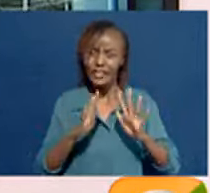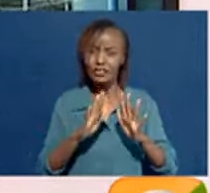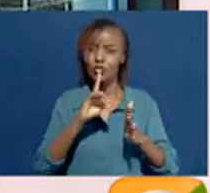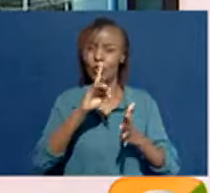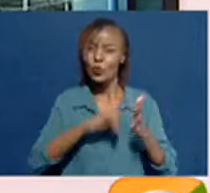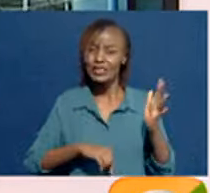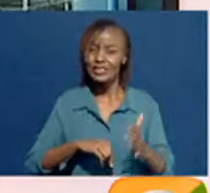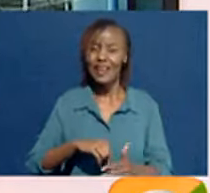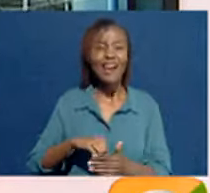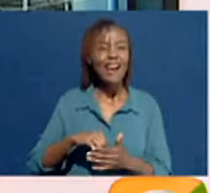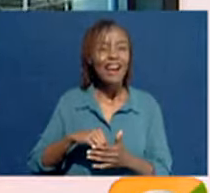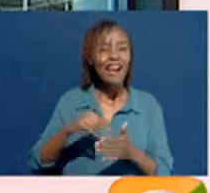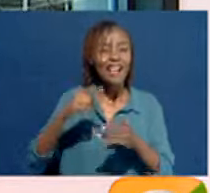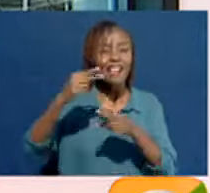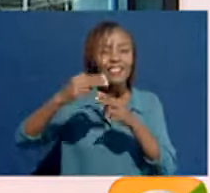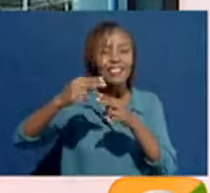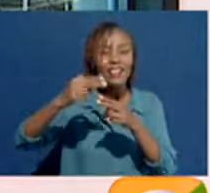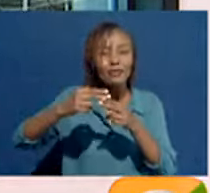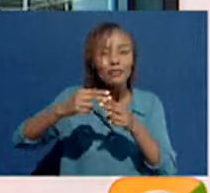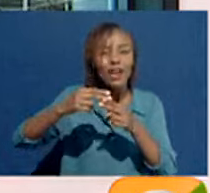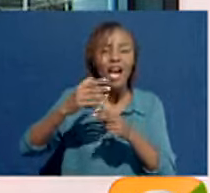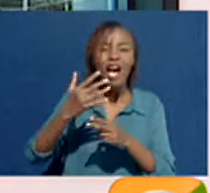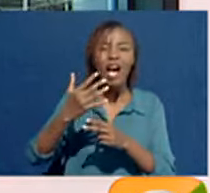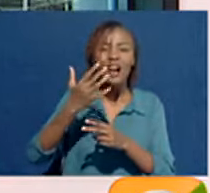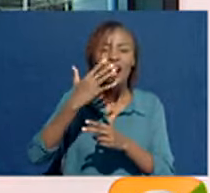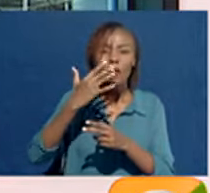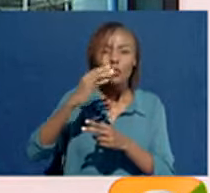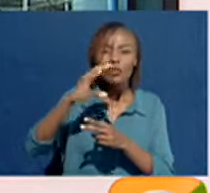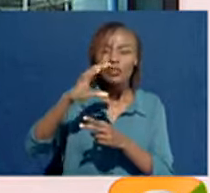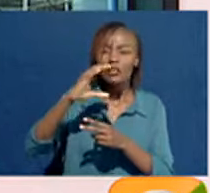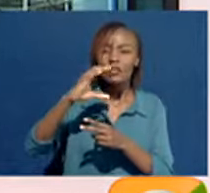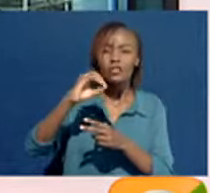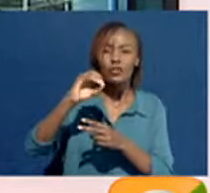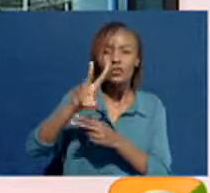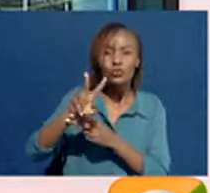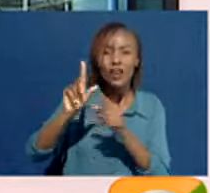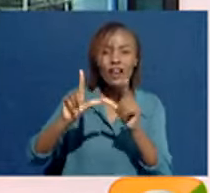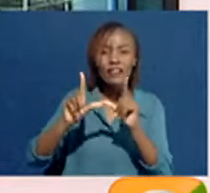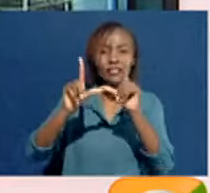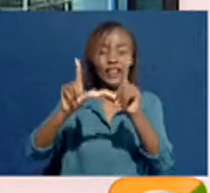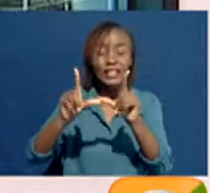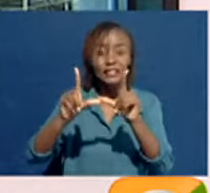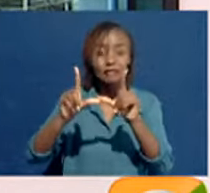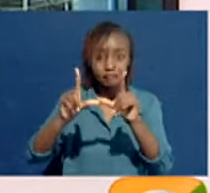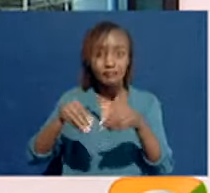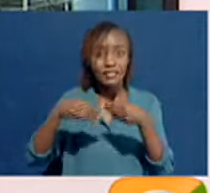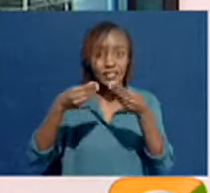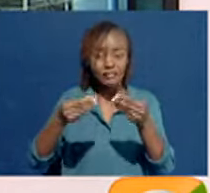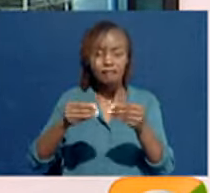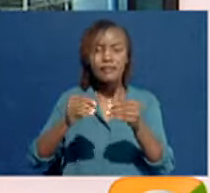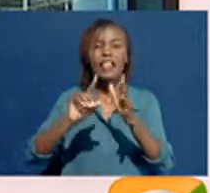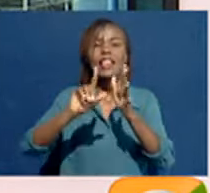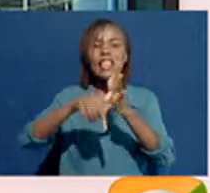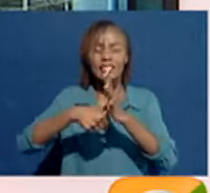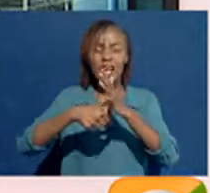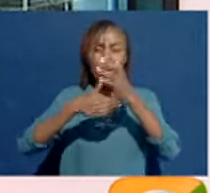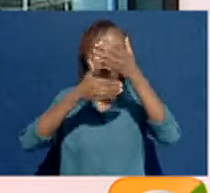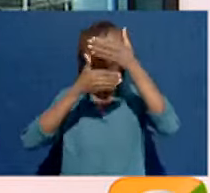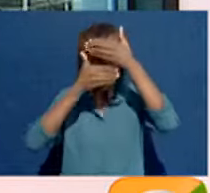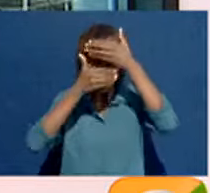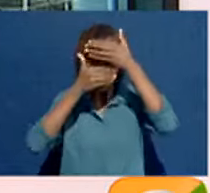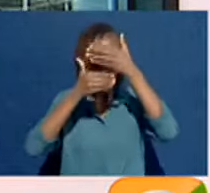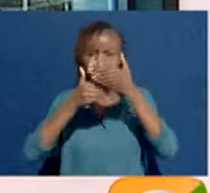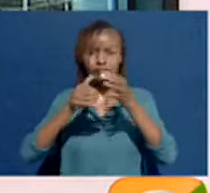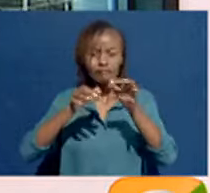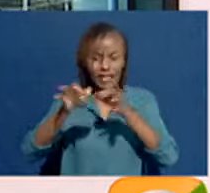proposal was mooted to reduce carbon emissions. Now, later in Marrakesh in Morocco, they spelled out how the system